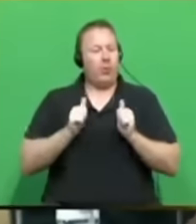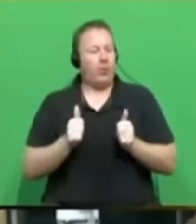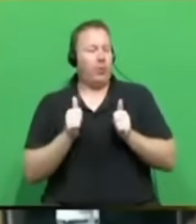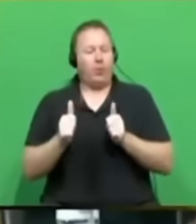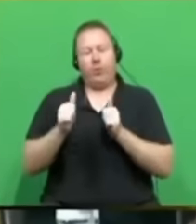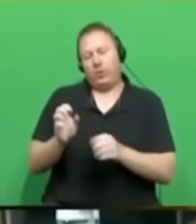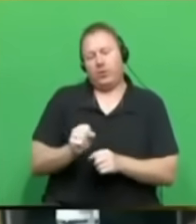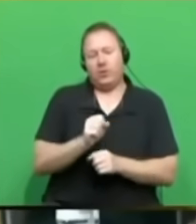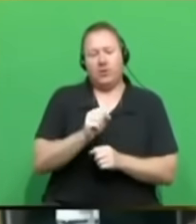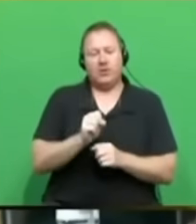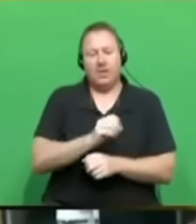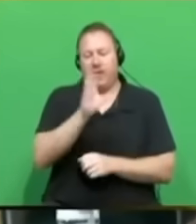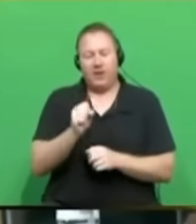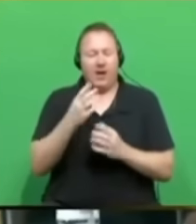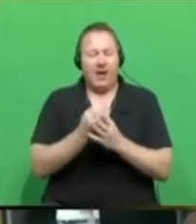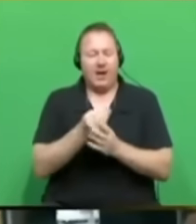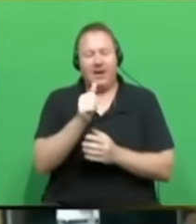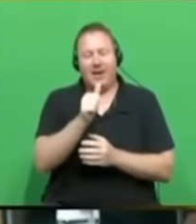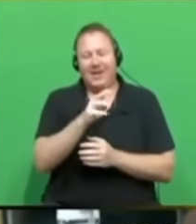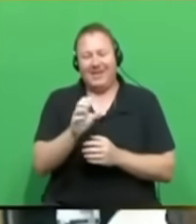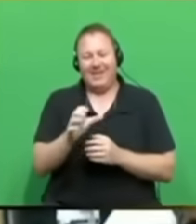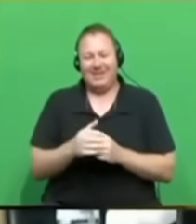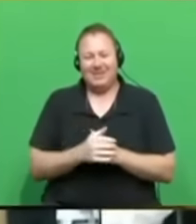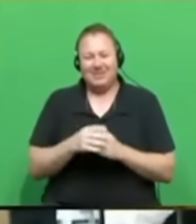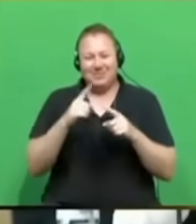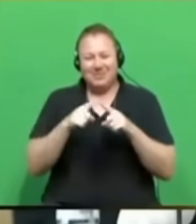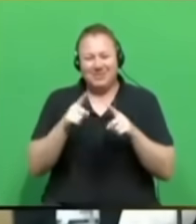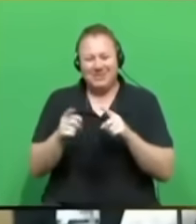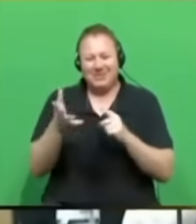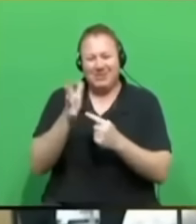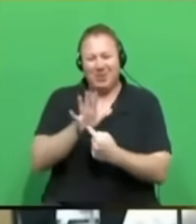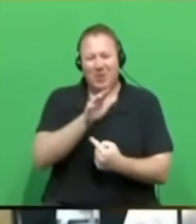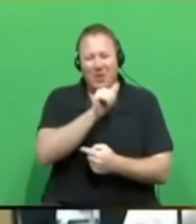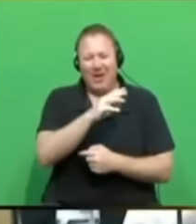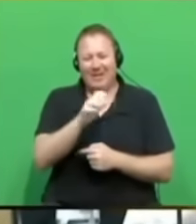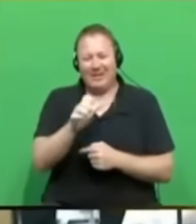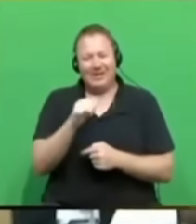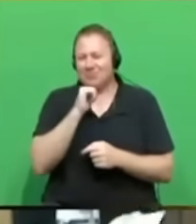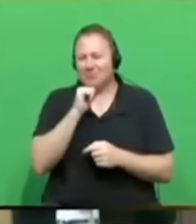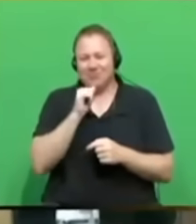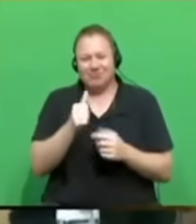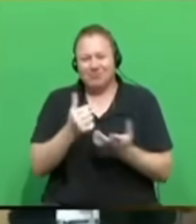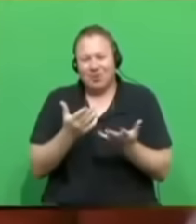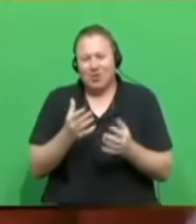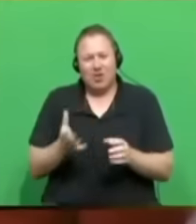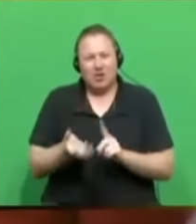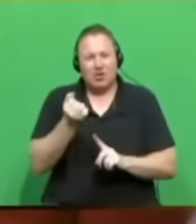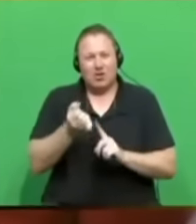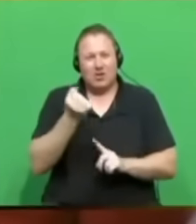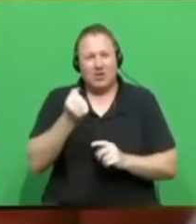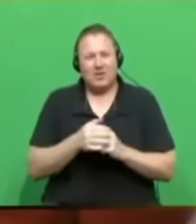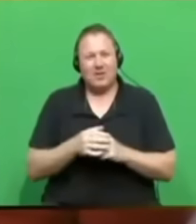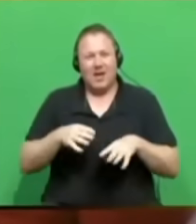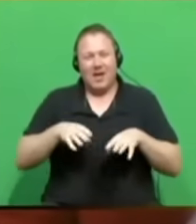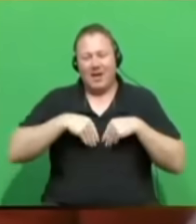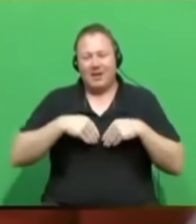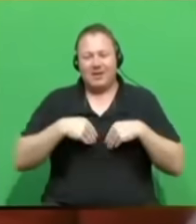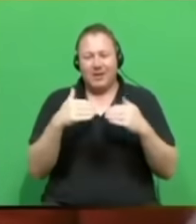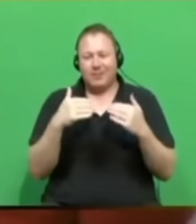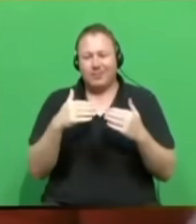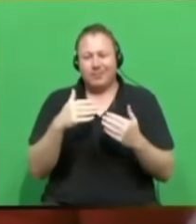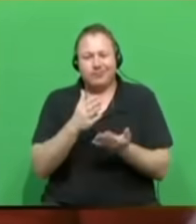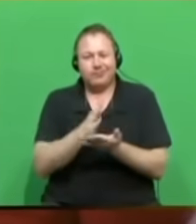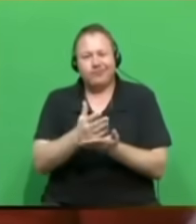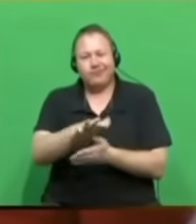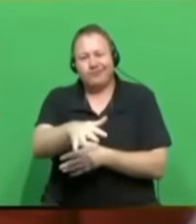was to expose your government as a serial underachiever that is content with mediocrity. And you have consistently